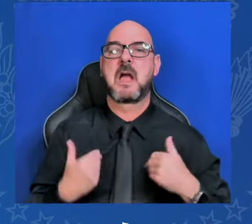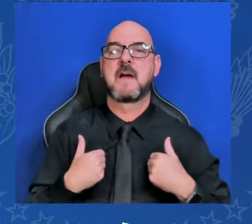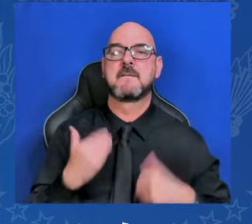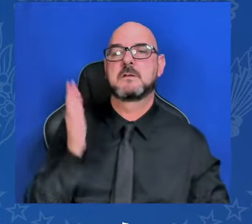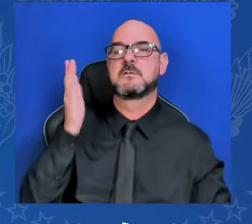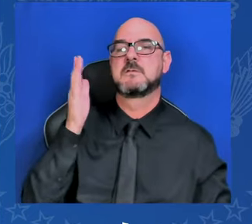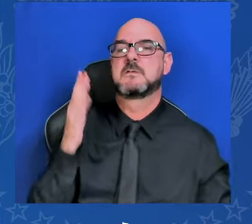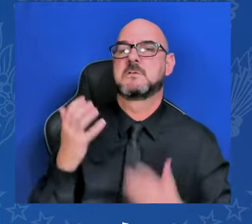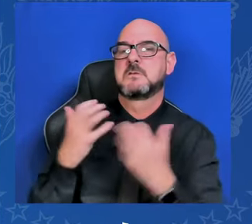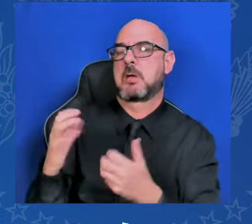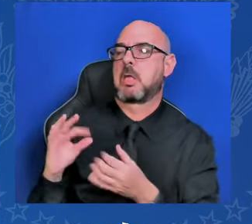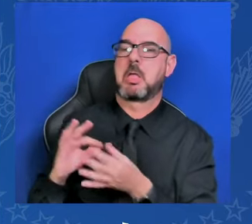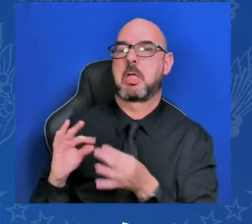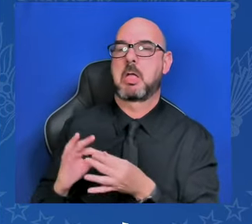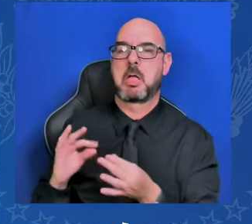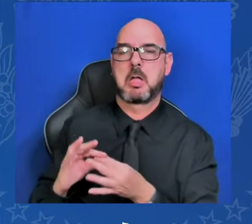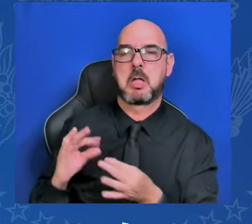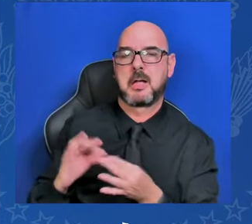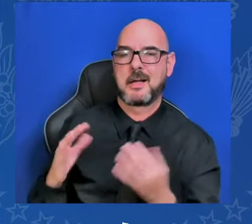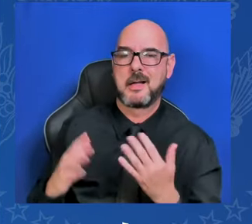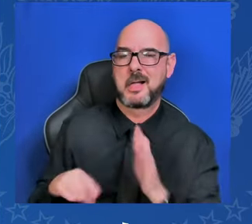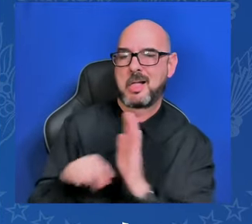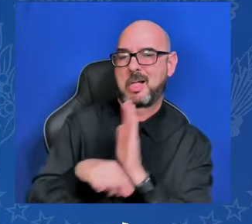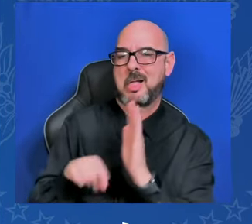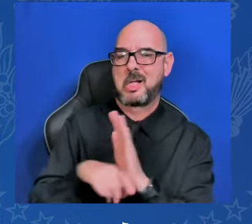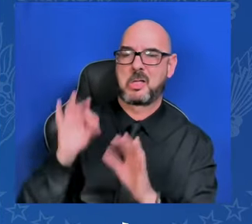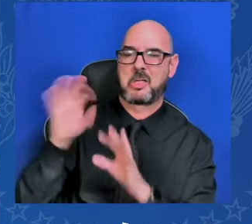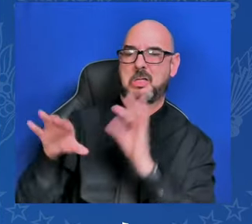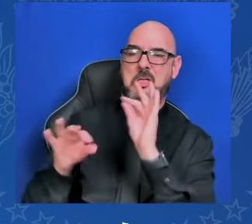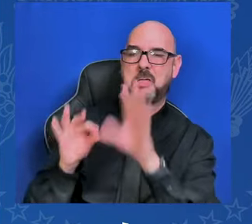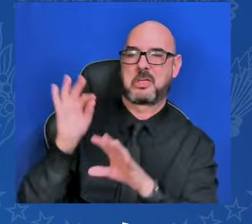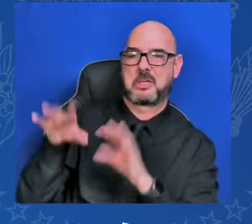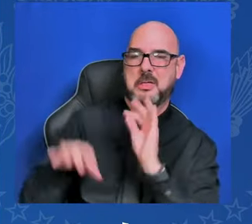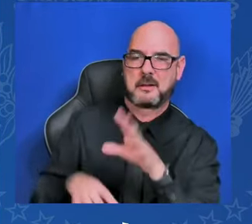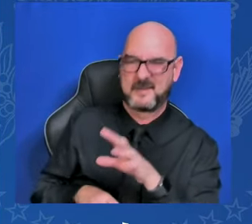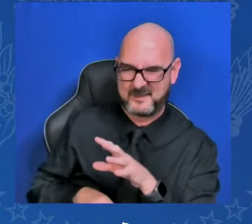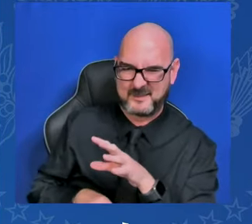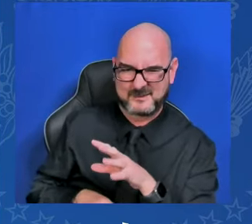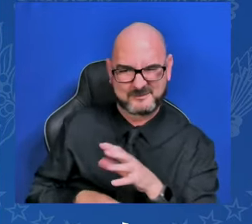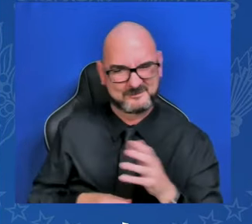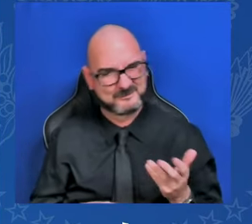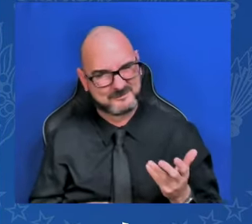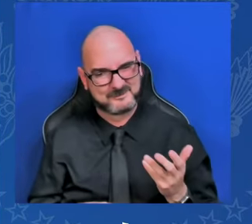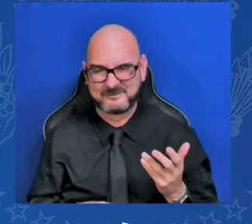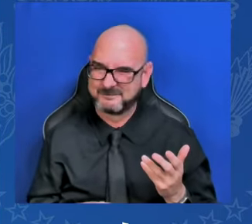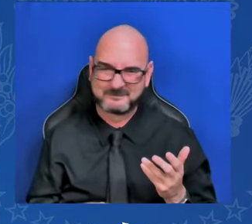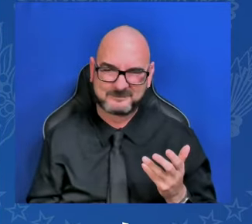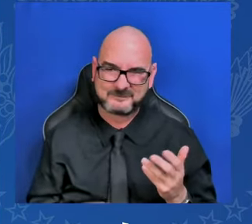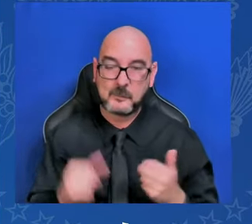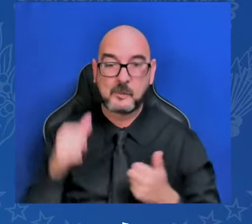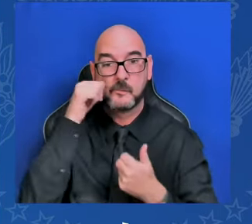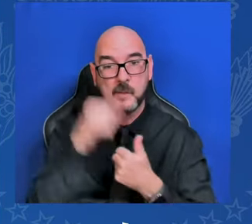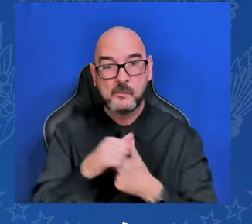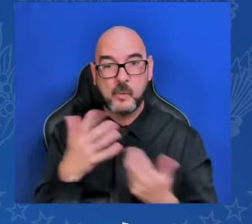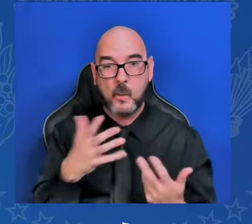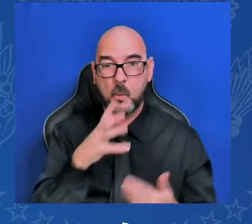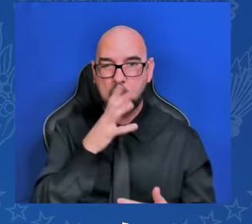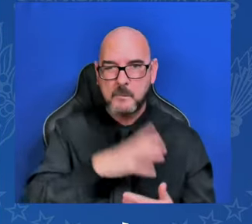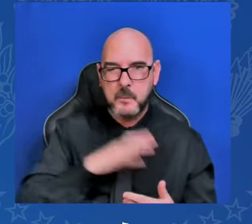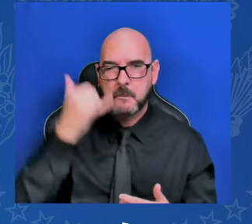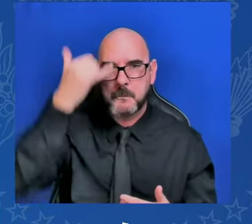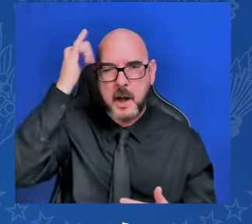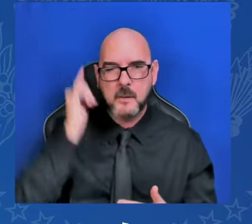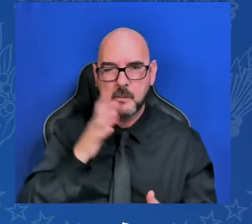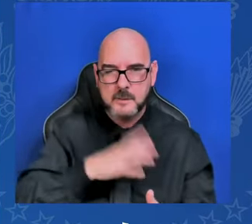disaster and was almost immoral. What's that blonde-haired woman's name anyway? She's talking about all that's going on